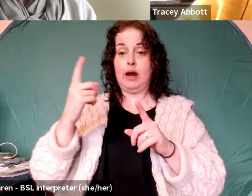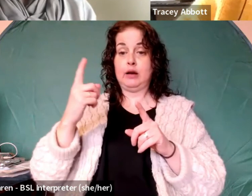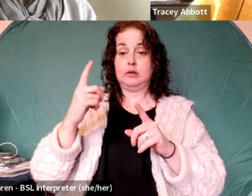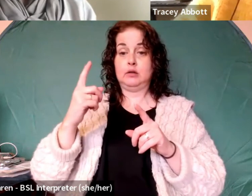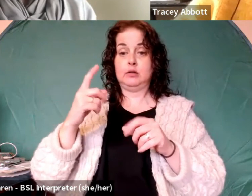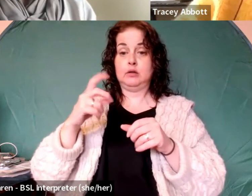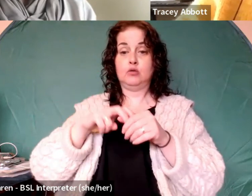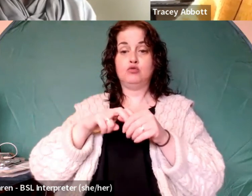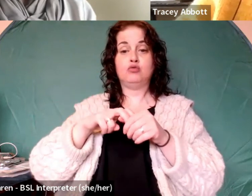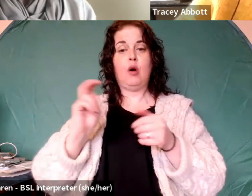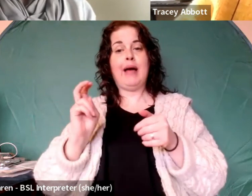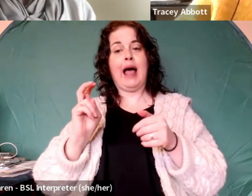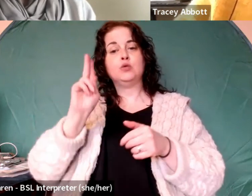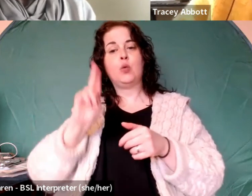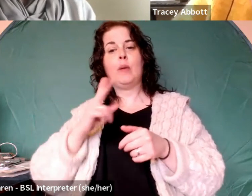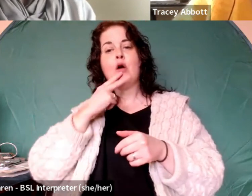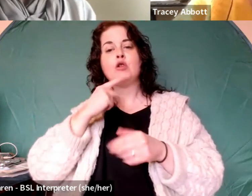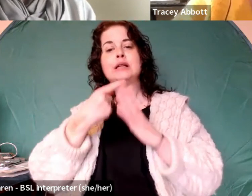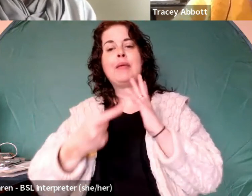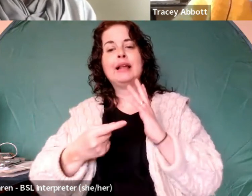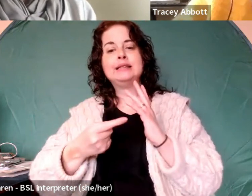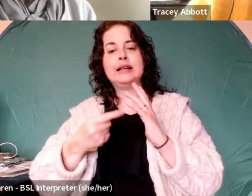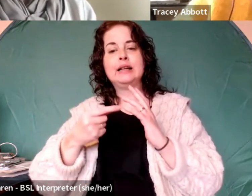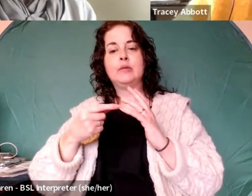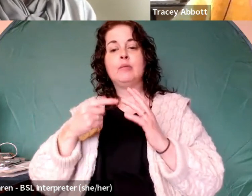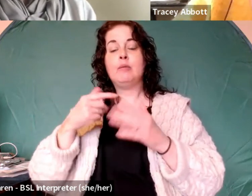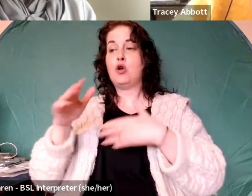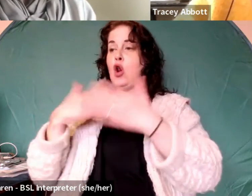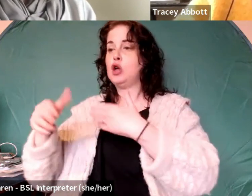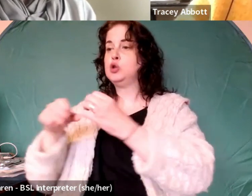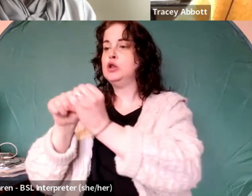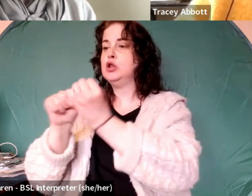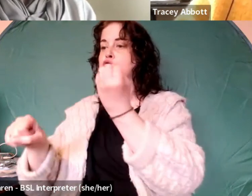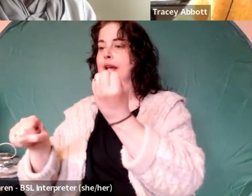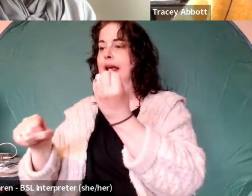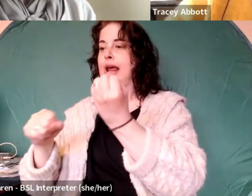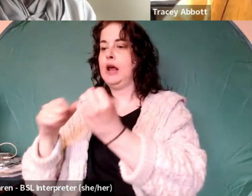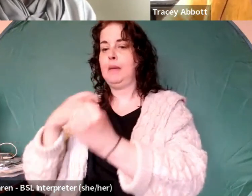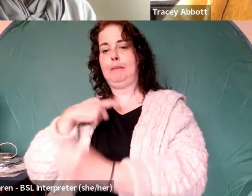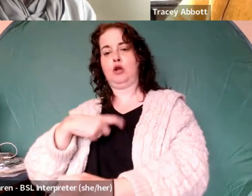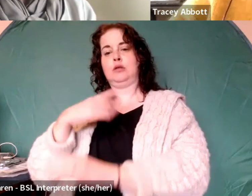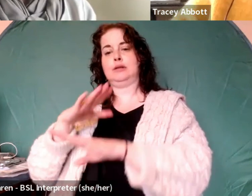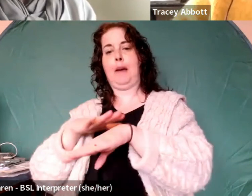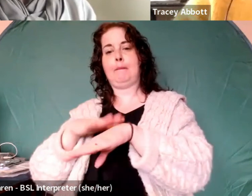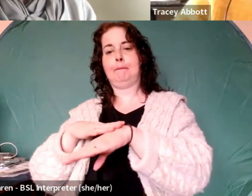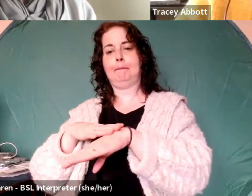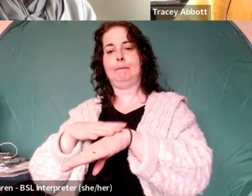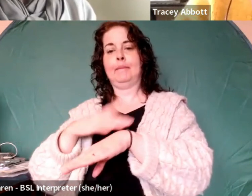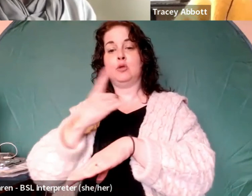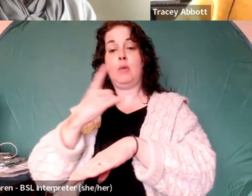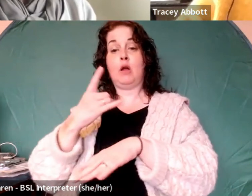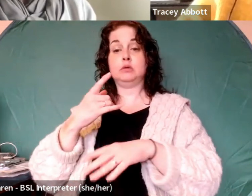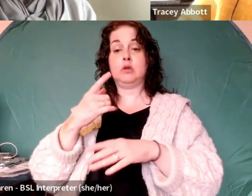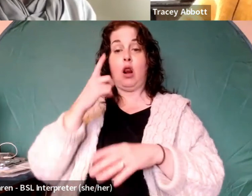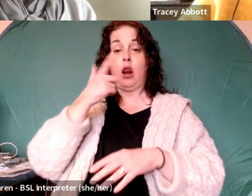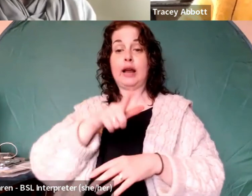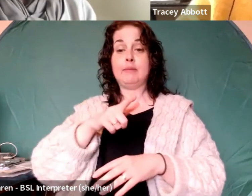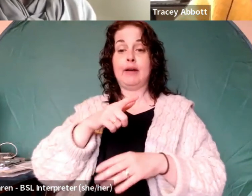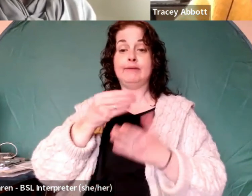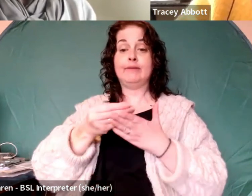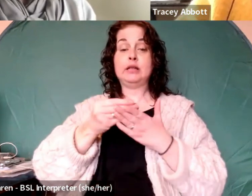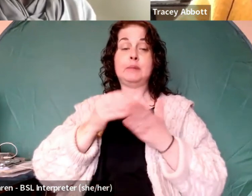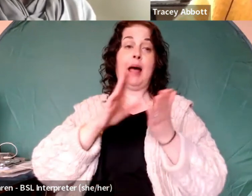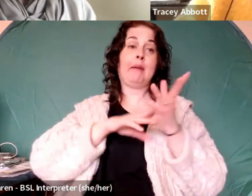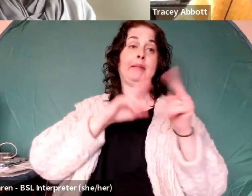out of school because of a disability, but has gone on to do a degree in their own personal time, and somebody who was fortunate enough to be funded by mummy